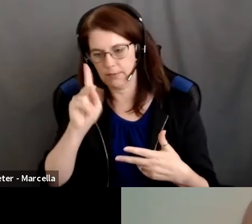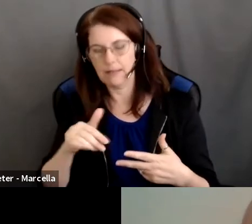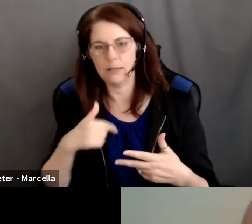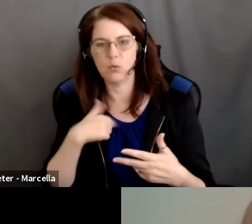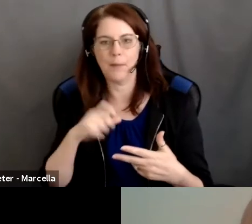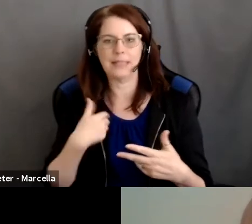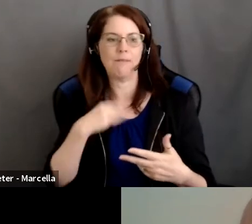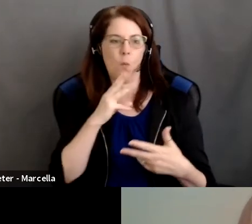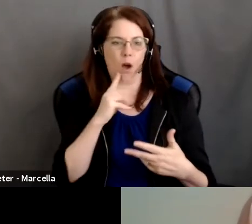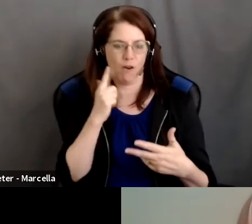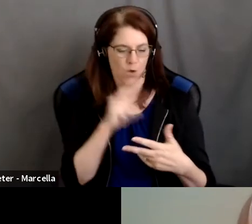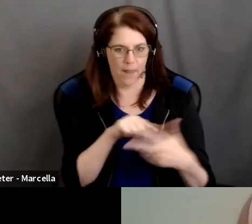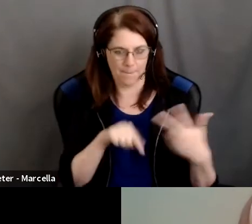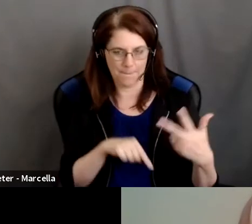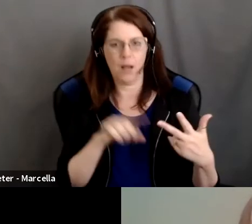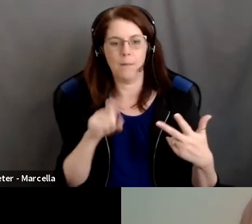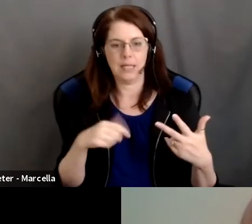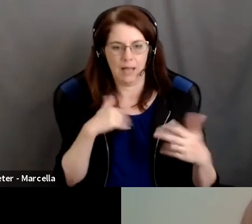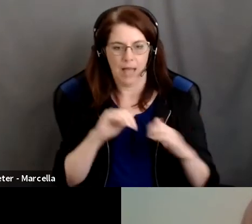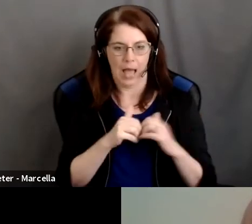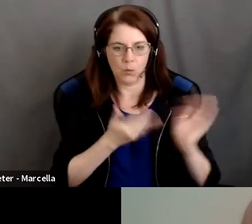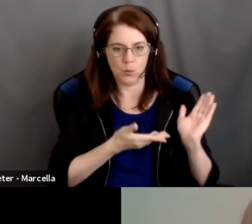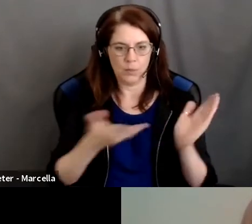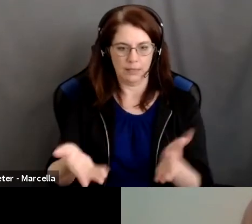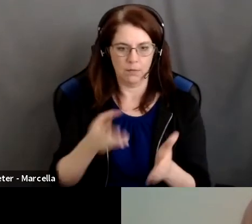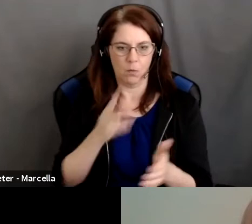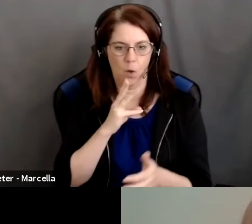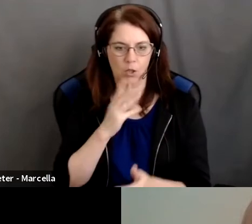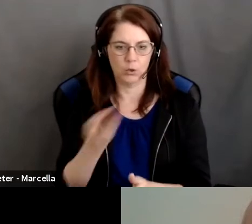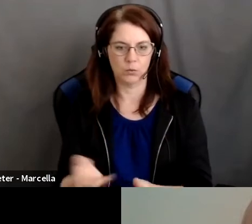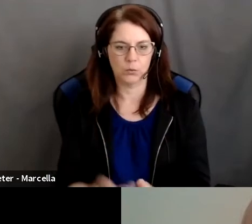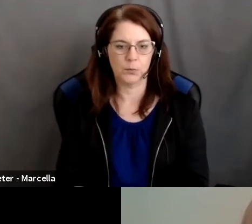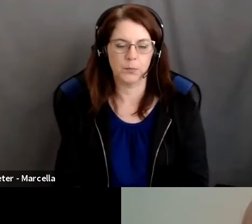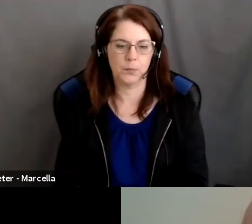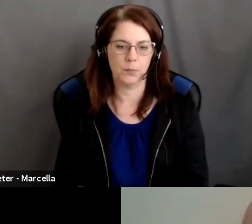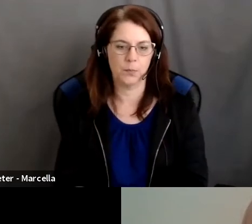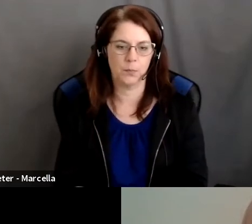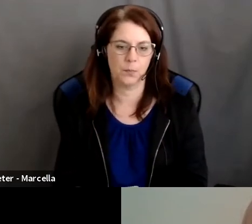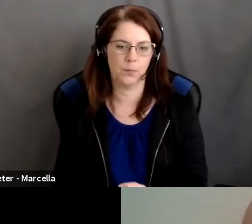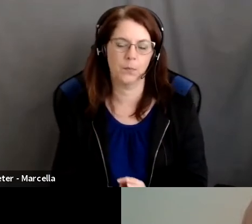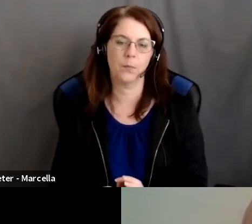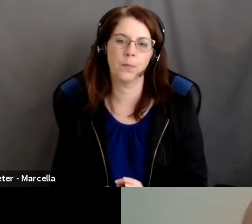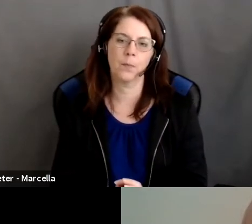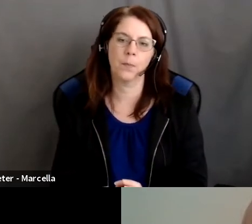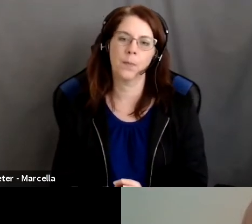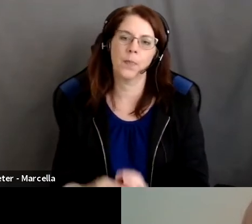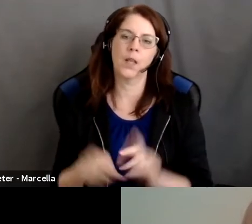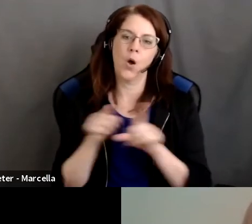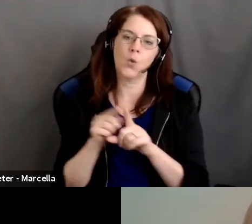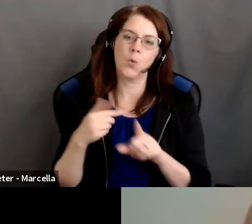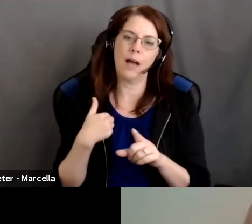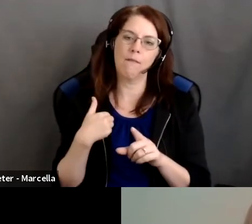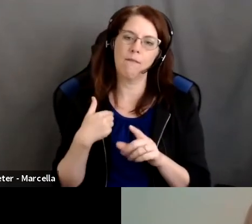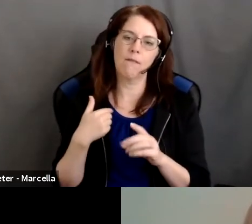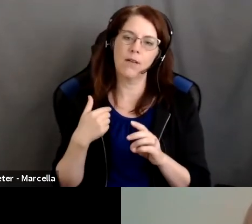water for them. I have to have a way to deliver water to them. I also have a